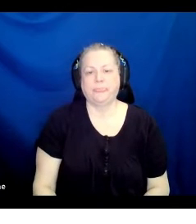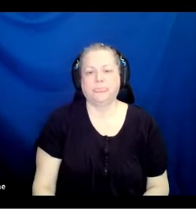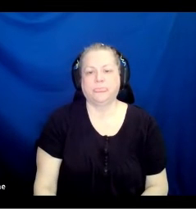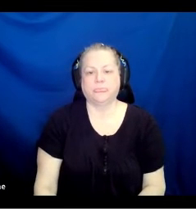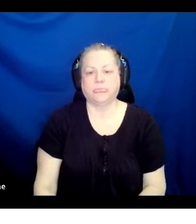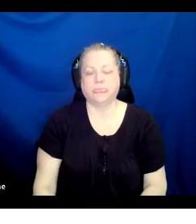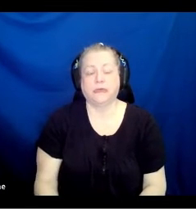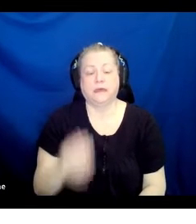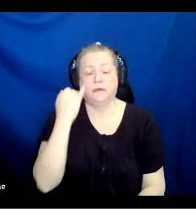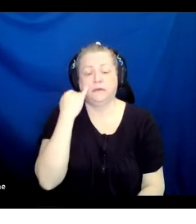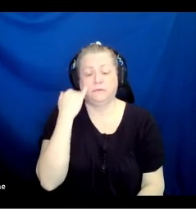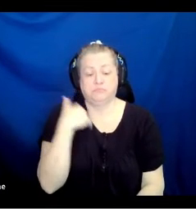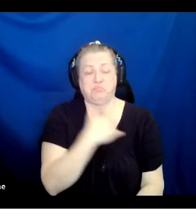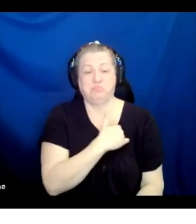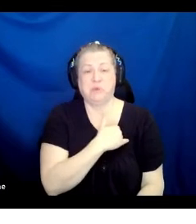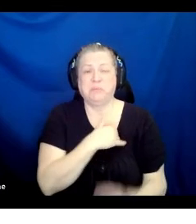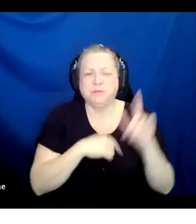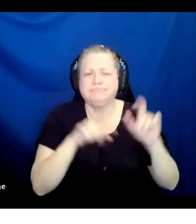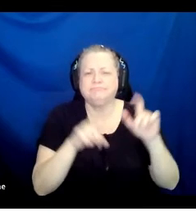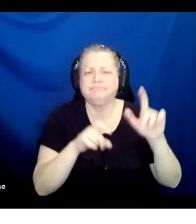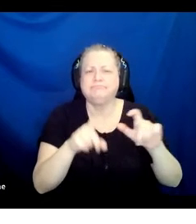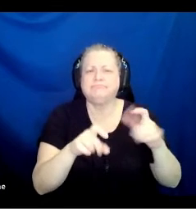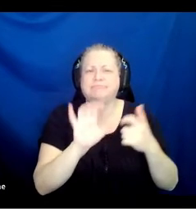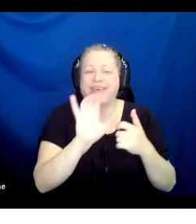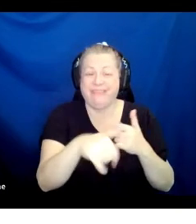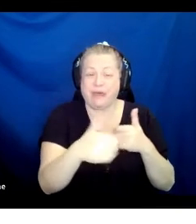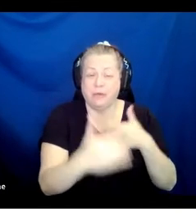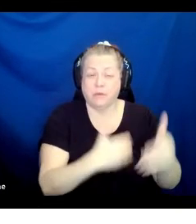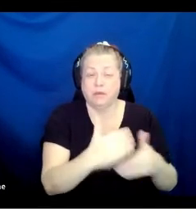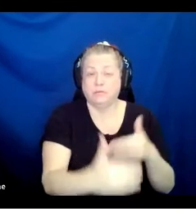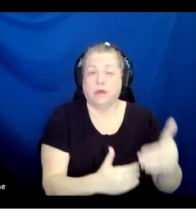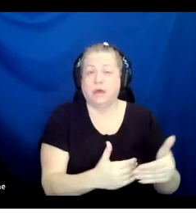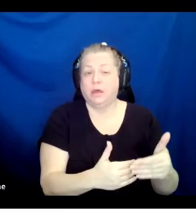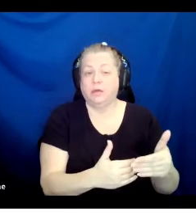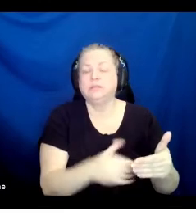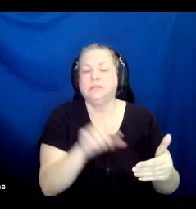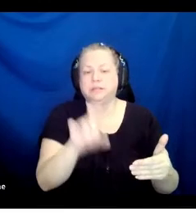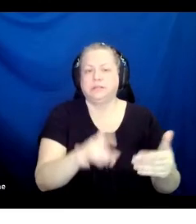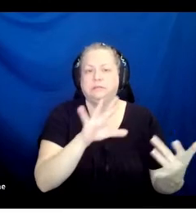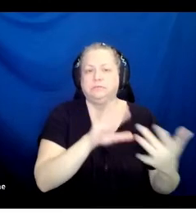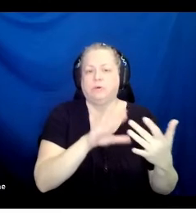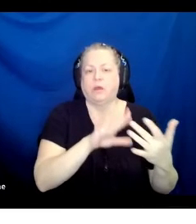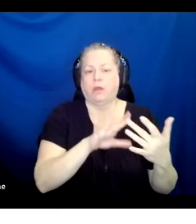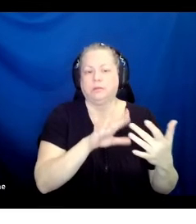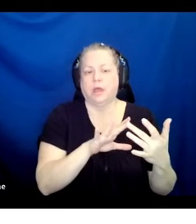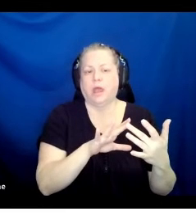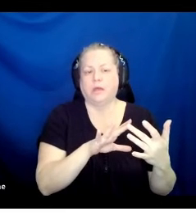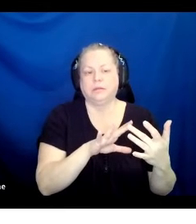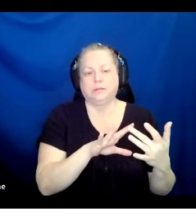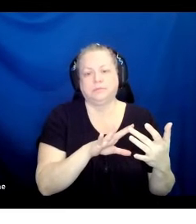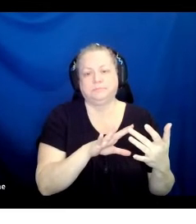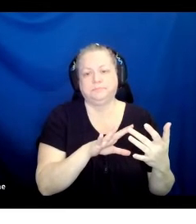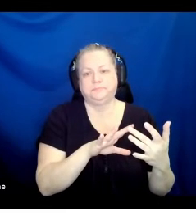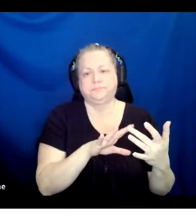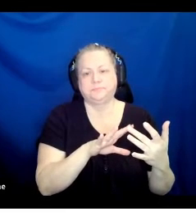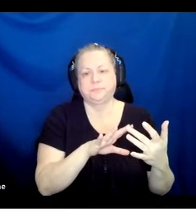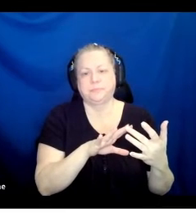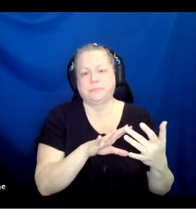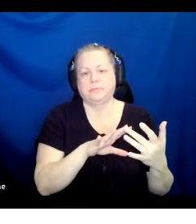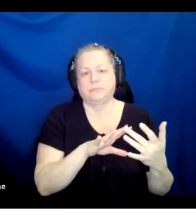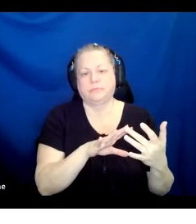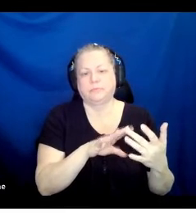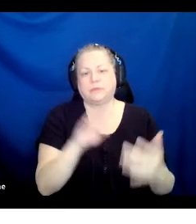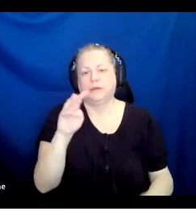If members have questions about this process, they should contact the